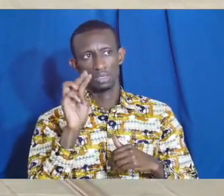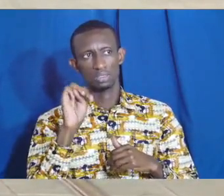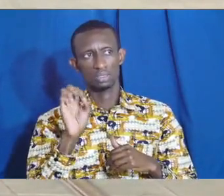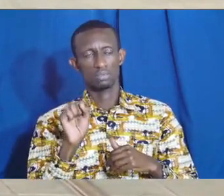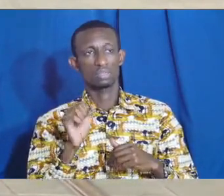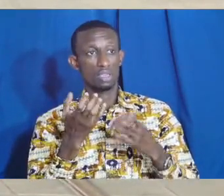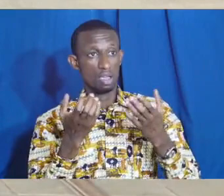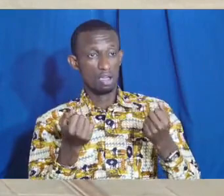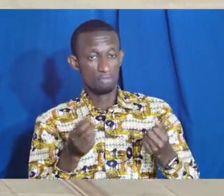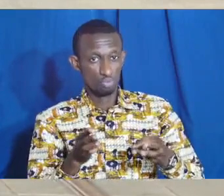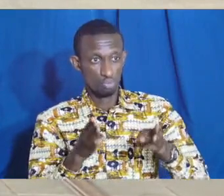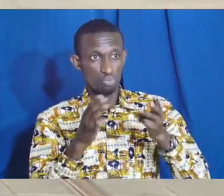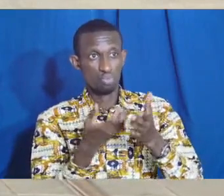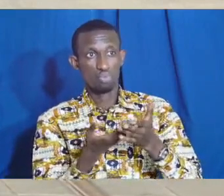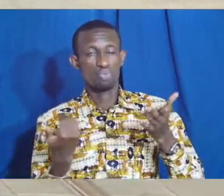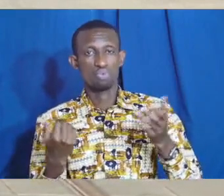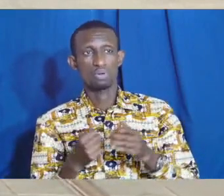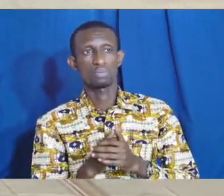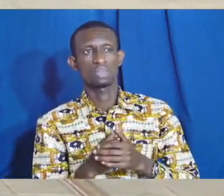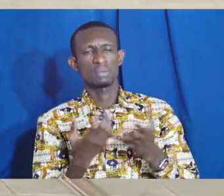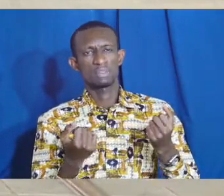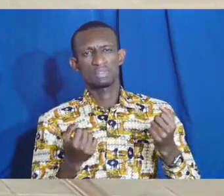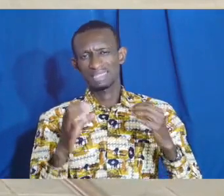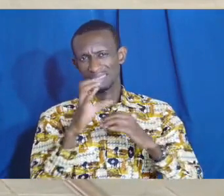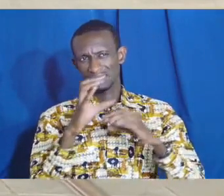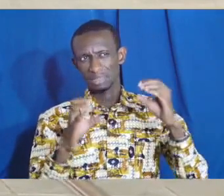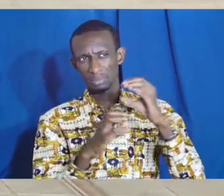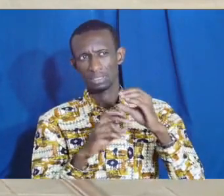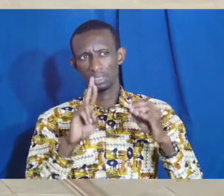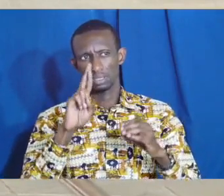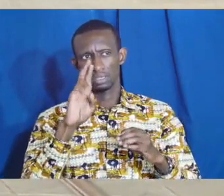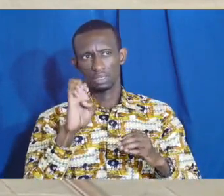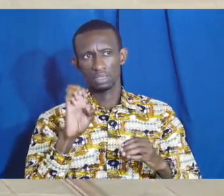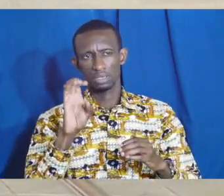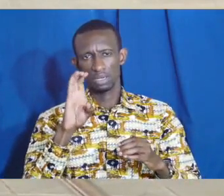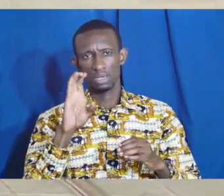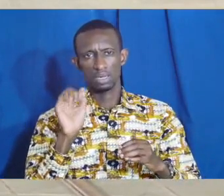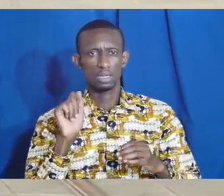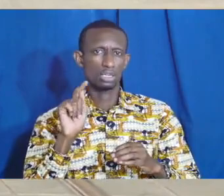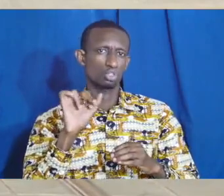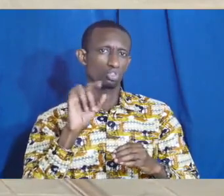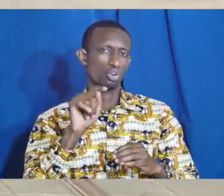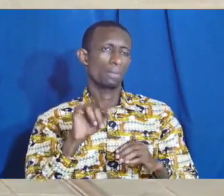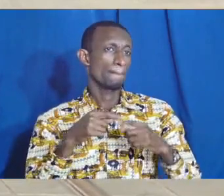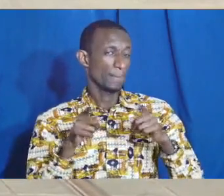they normally do, they speed up the rate of chemical reaction, and they don't initiate the reaction to